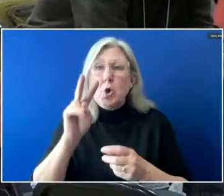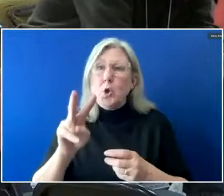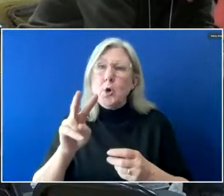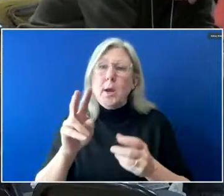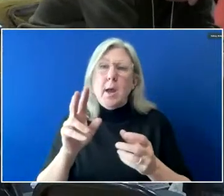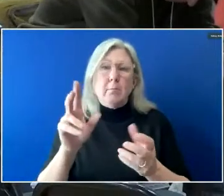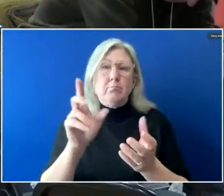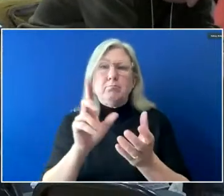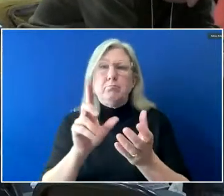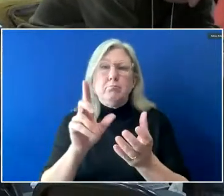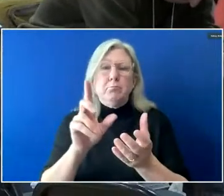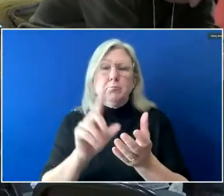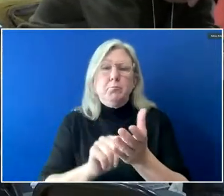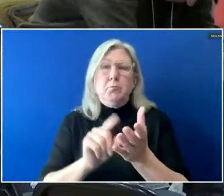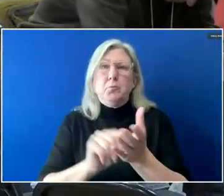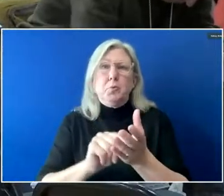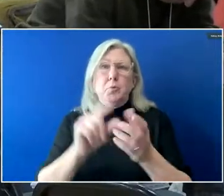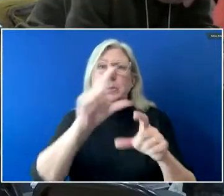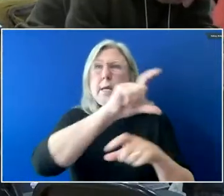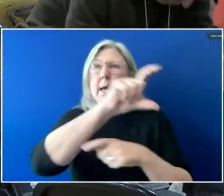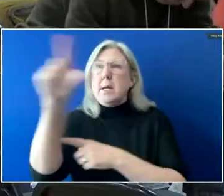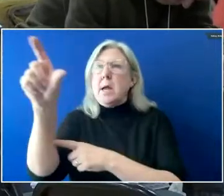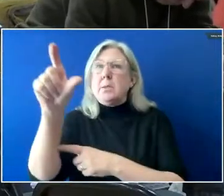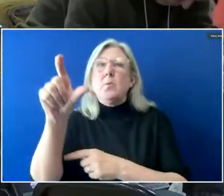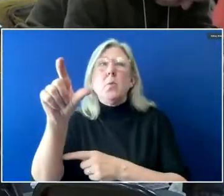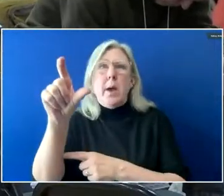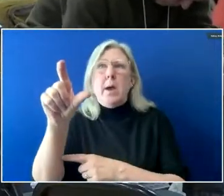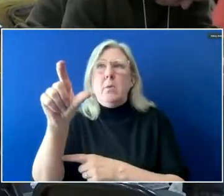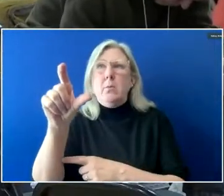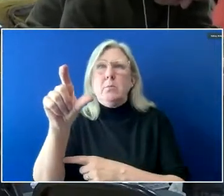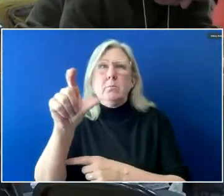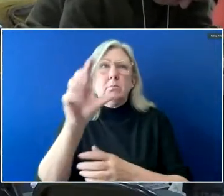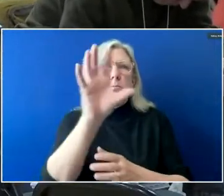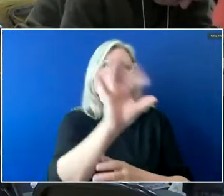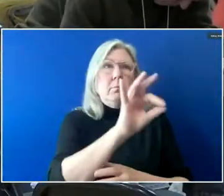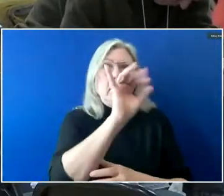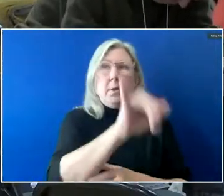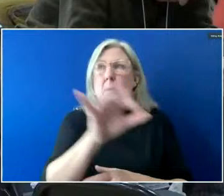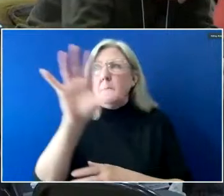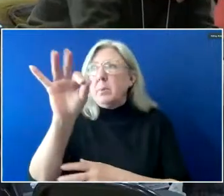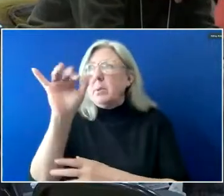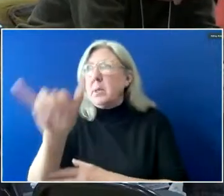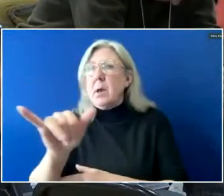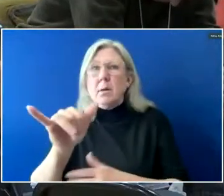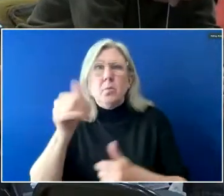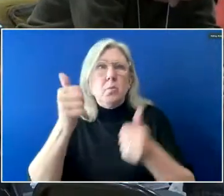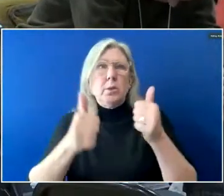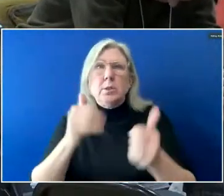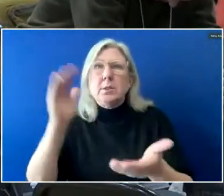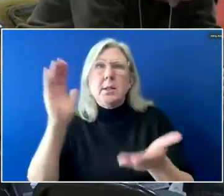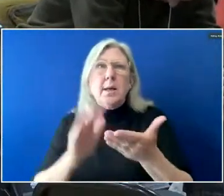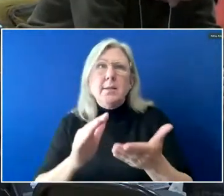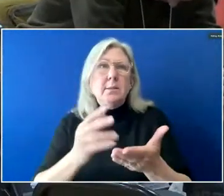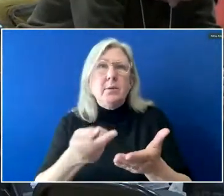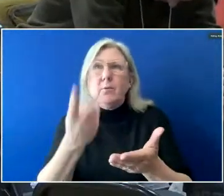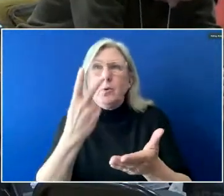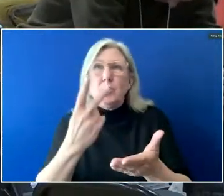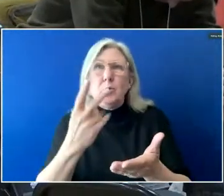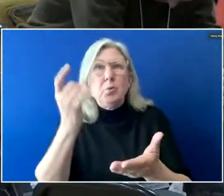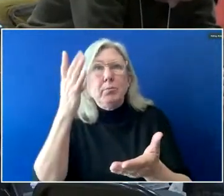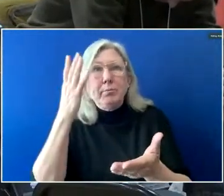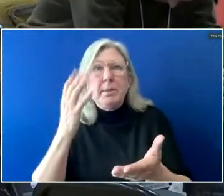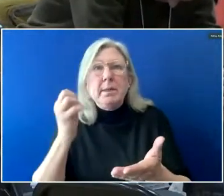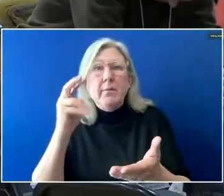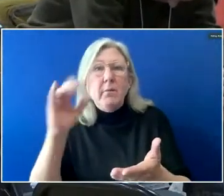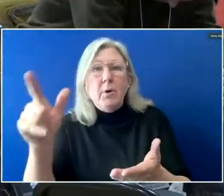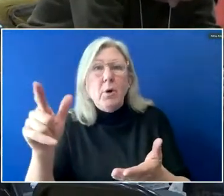wow we're choosing between yeah a lesser of two evils and there's not a lot of Hope and one thing that someone said to me was what's the point of even